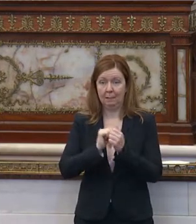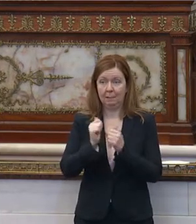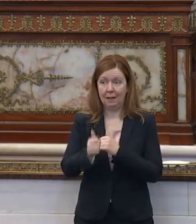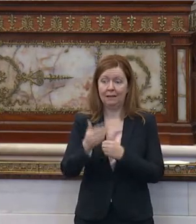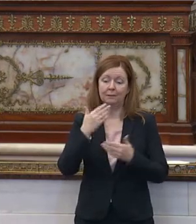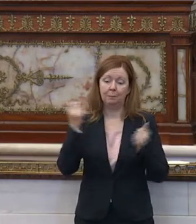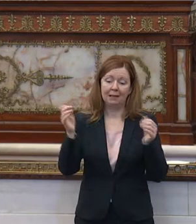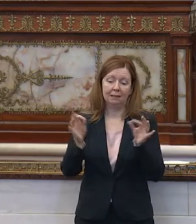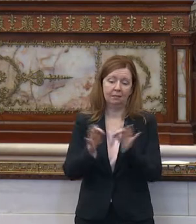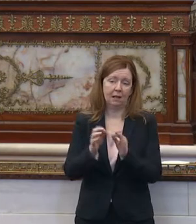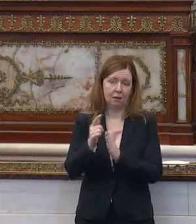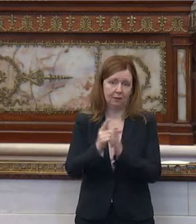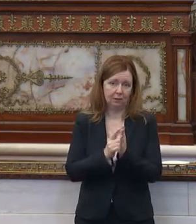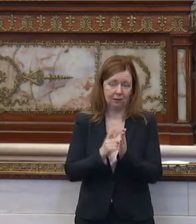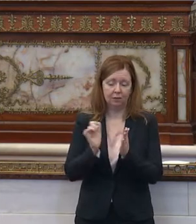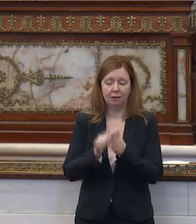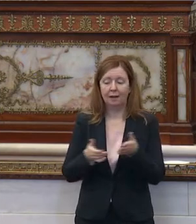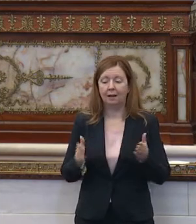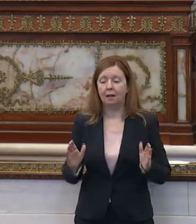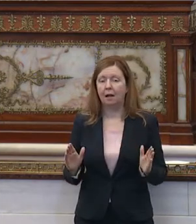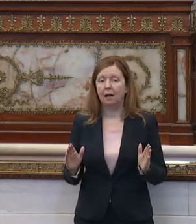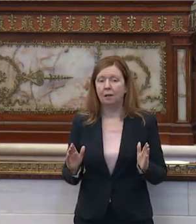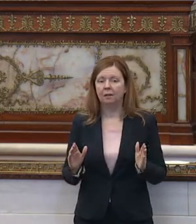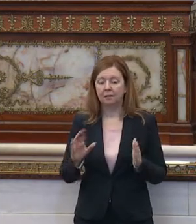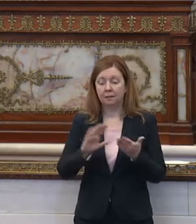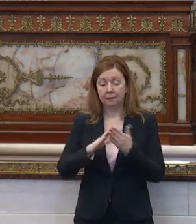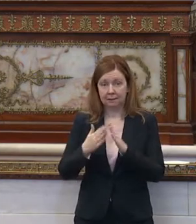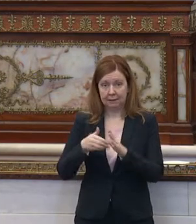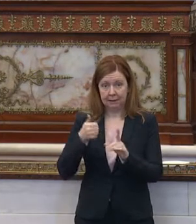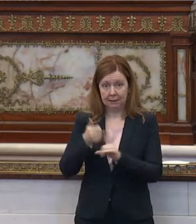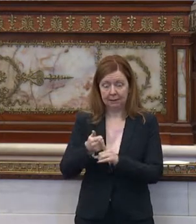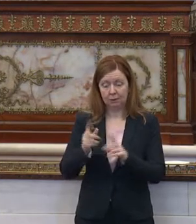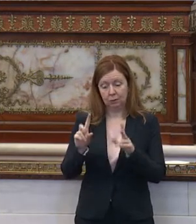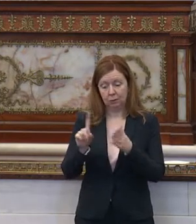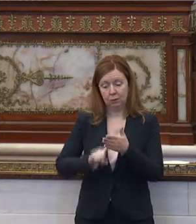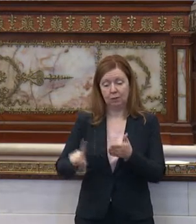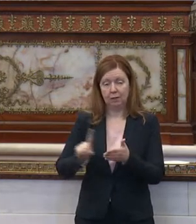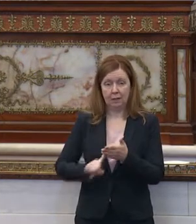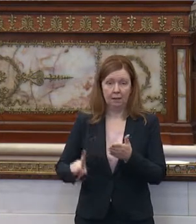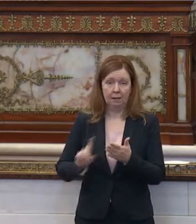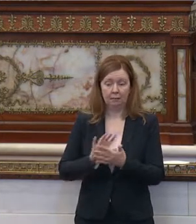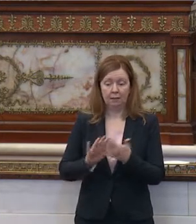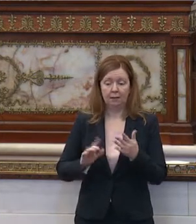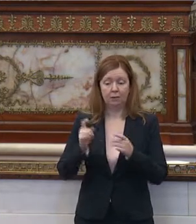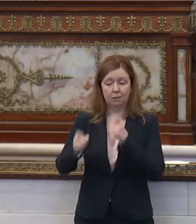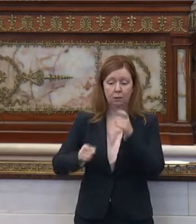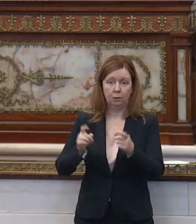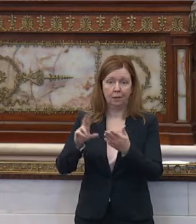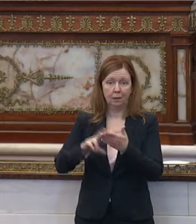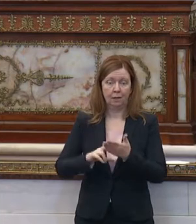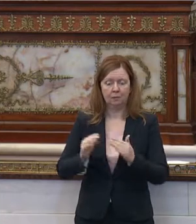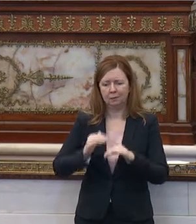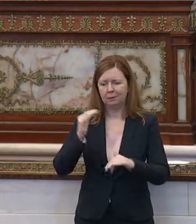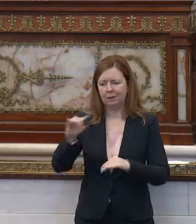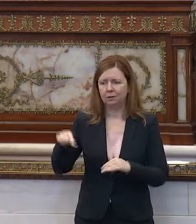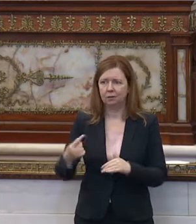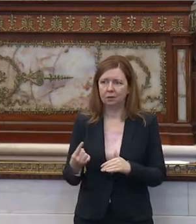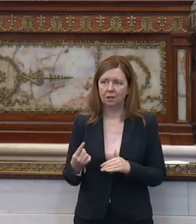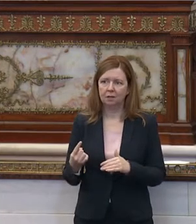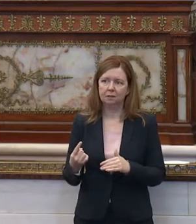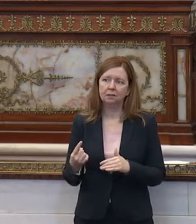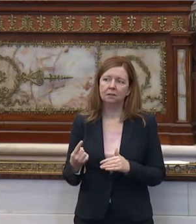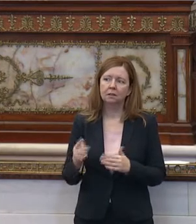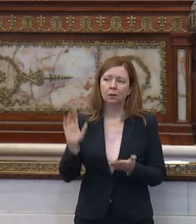value legislation that would allow the city to look at factors in rewarding contracts beyond just the lowest responsible